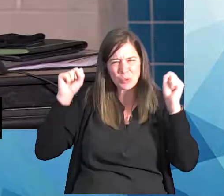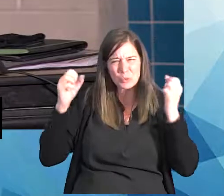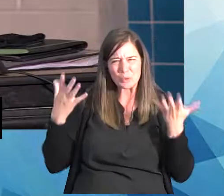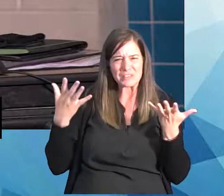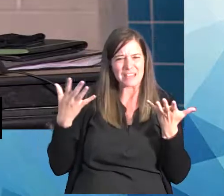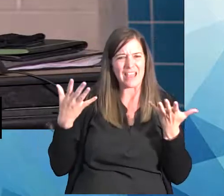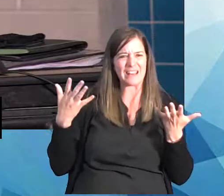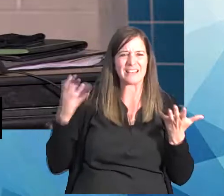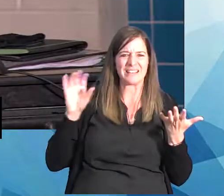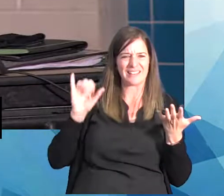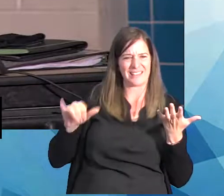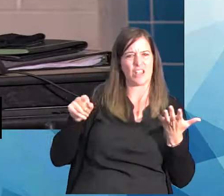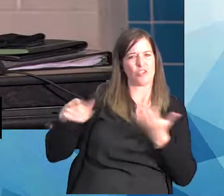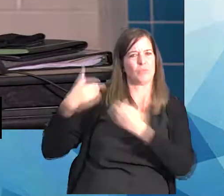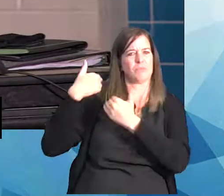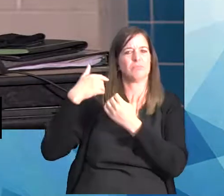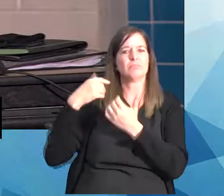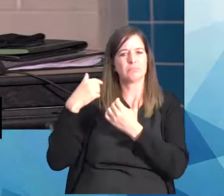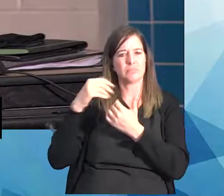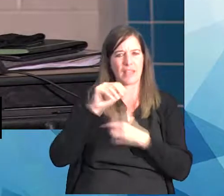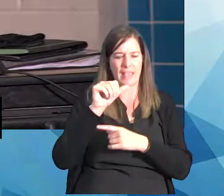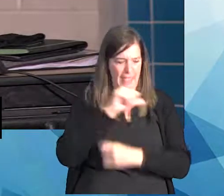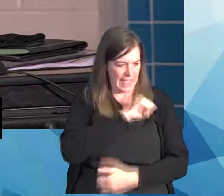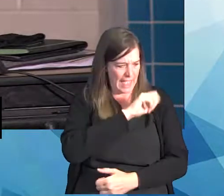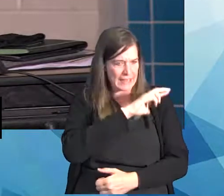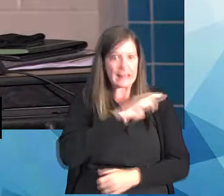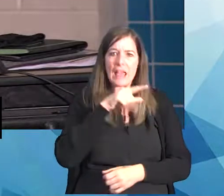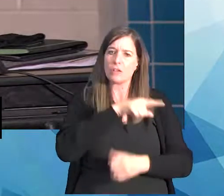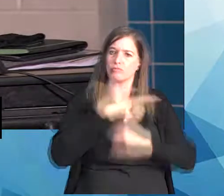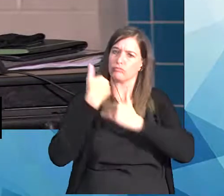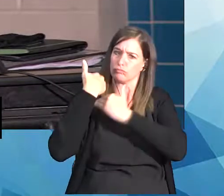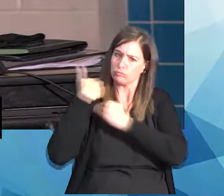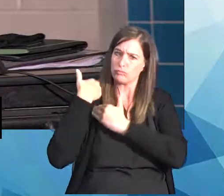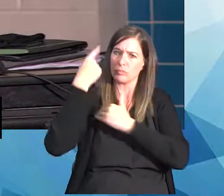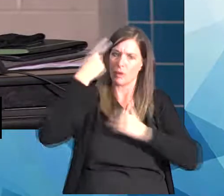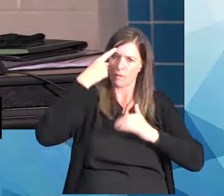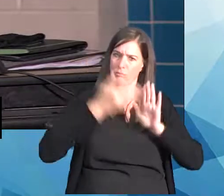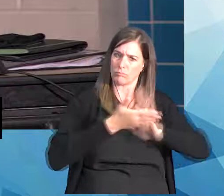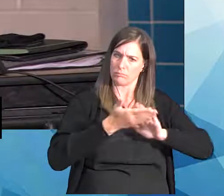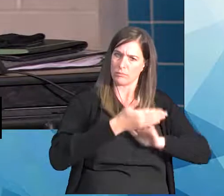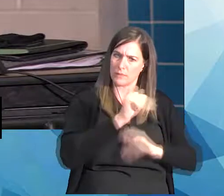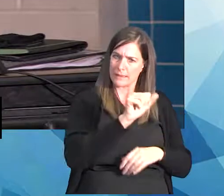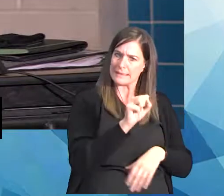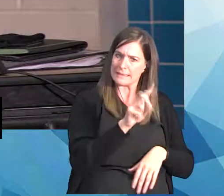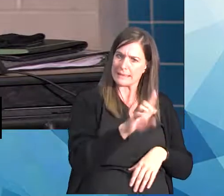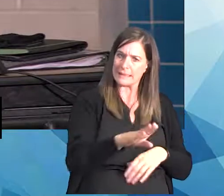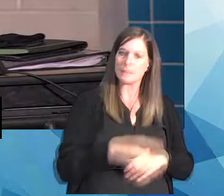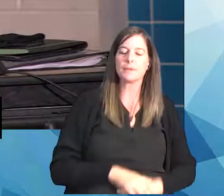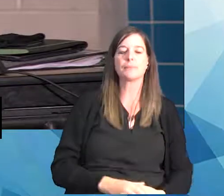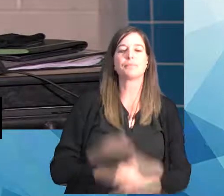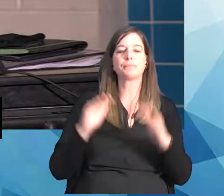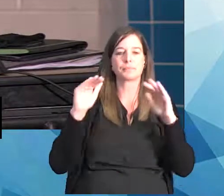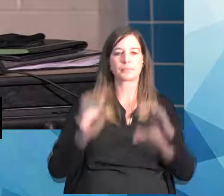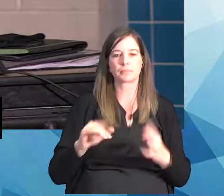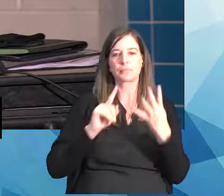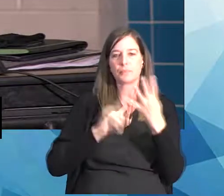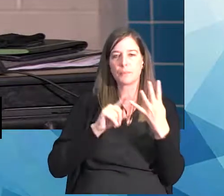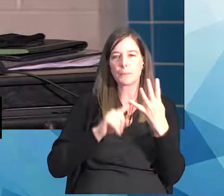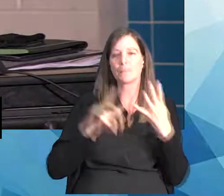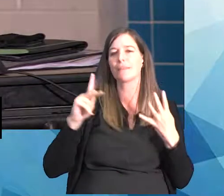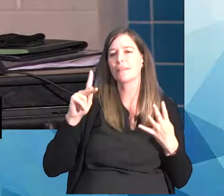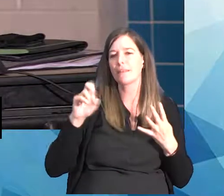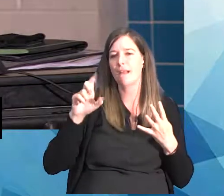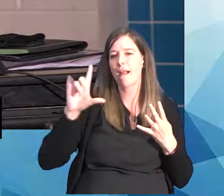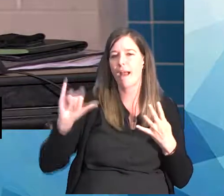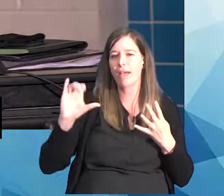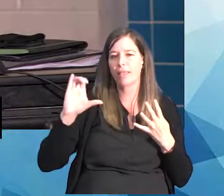ASDB? Number 4, Kelly Creasy. As a principal of the Tucson school, why does it appear as though